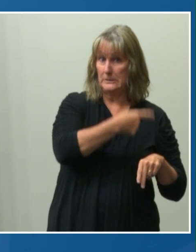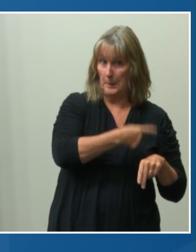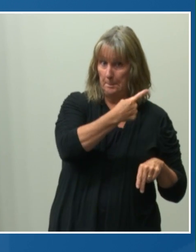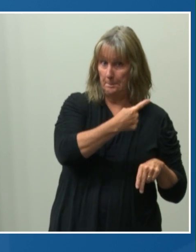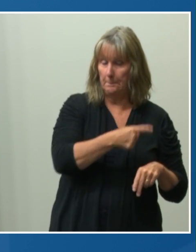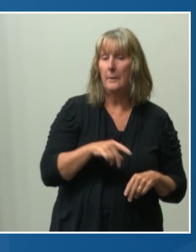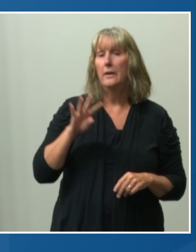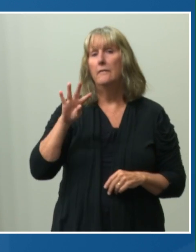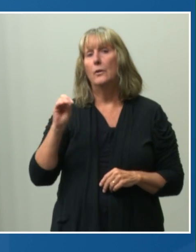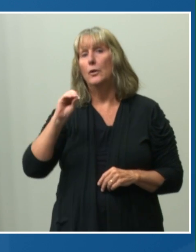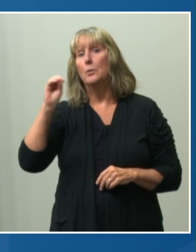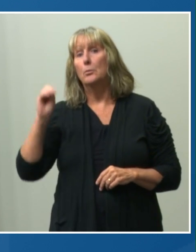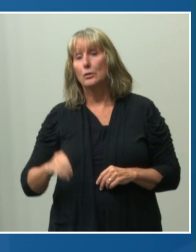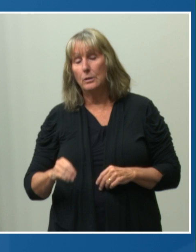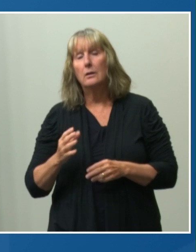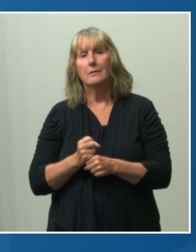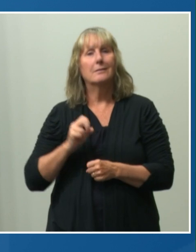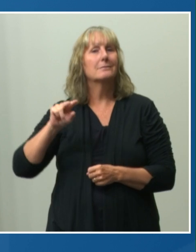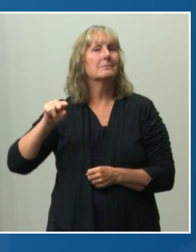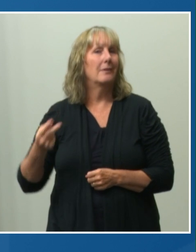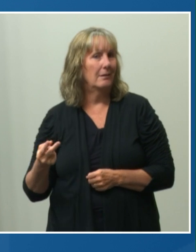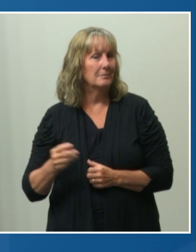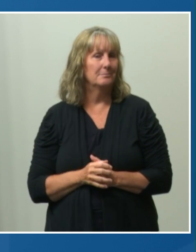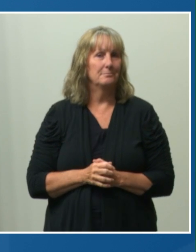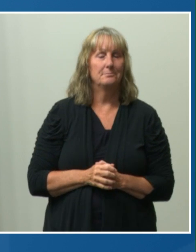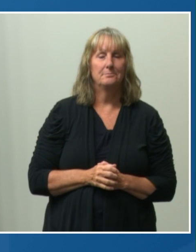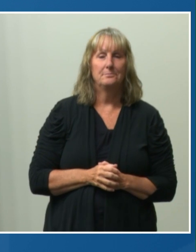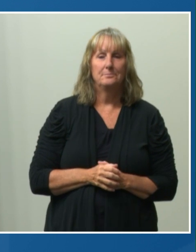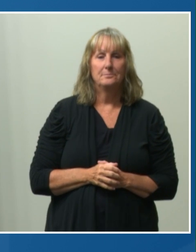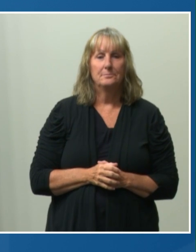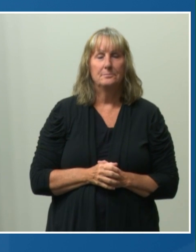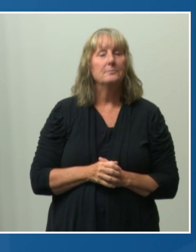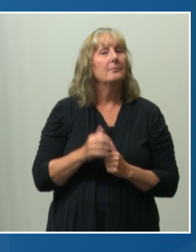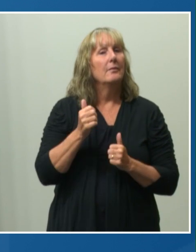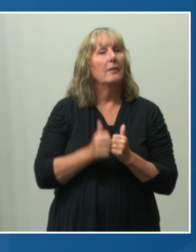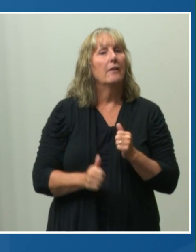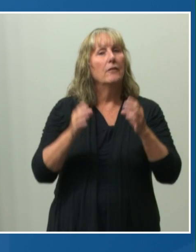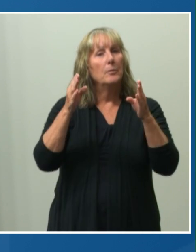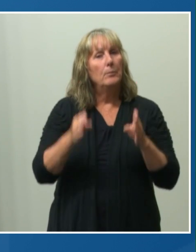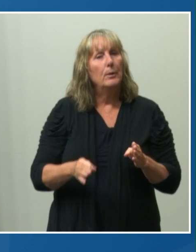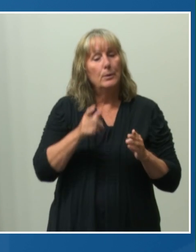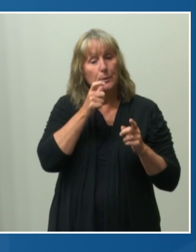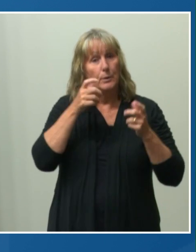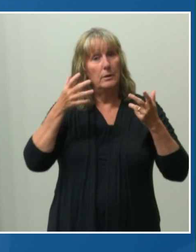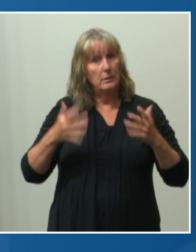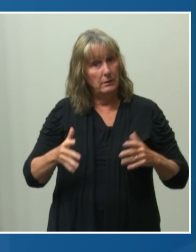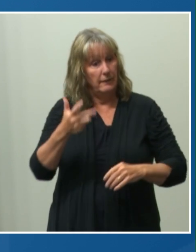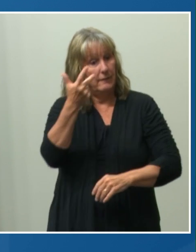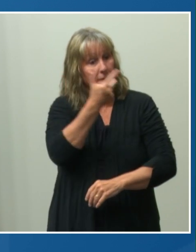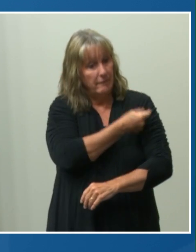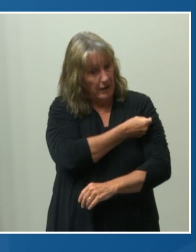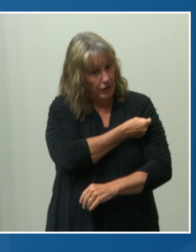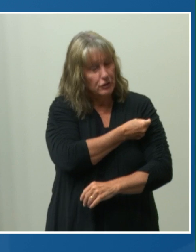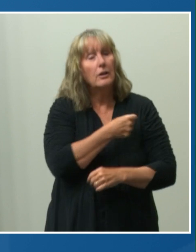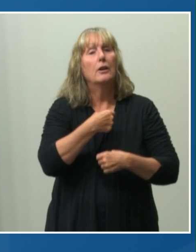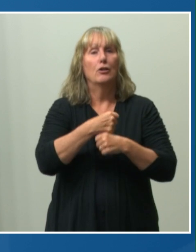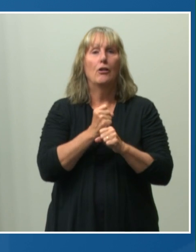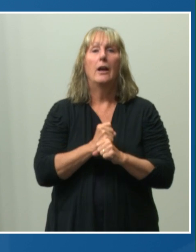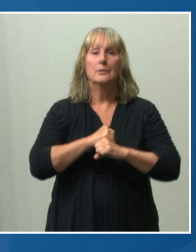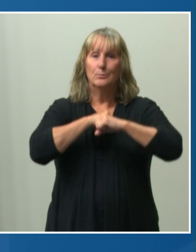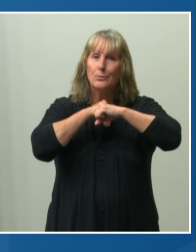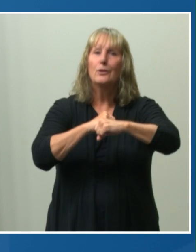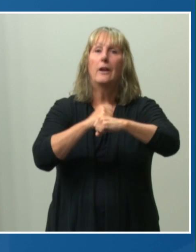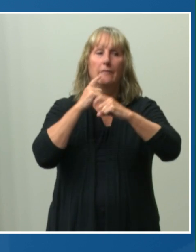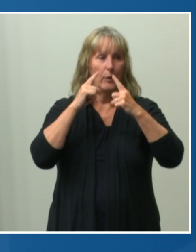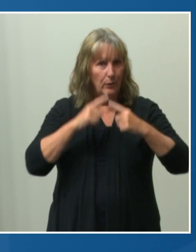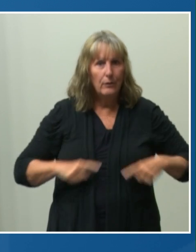about 40% of those were getting their second dose. Every person vaccinated creates needed protection for our